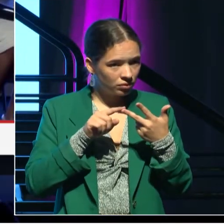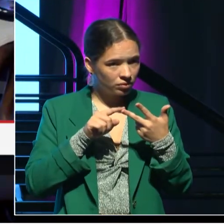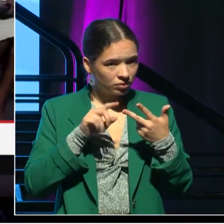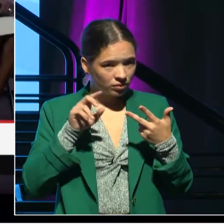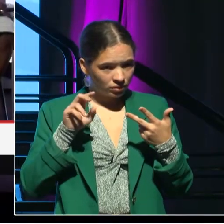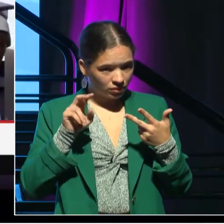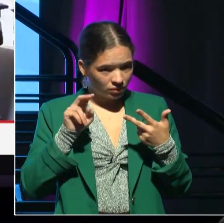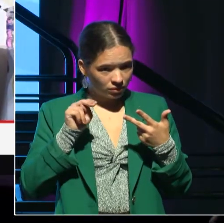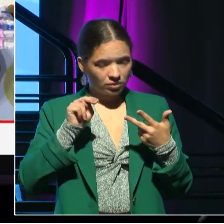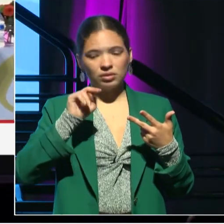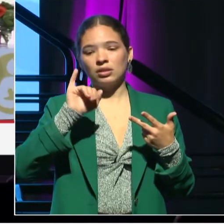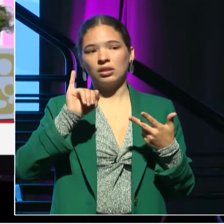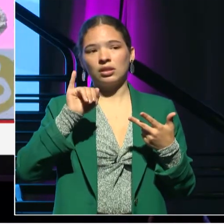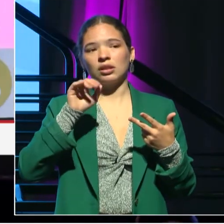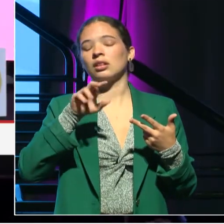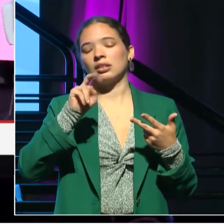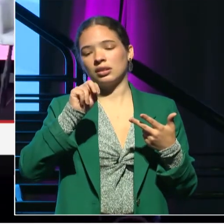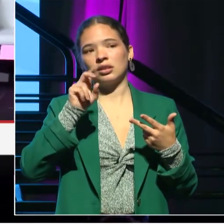Amuta Anukaga,